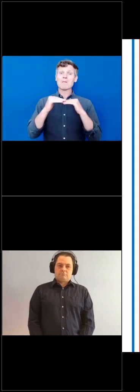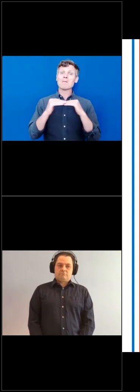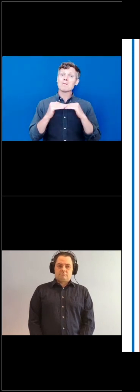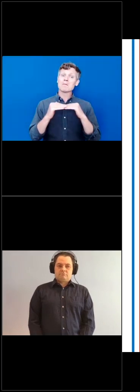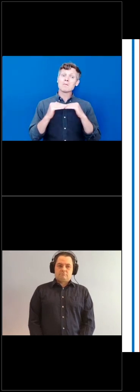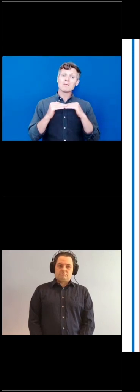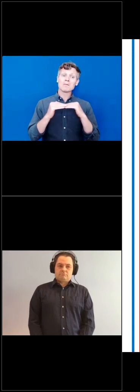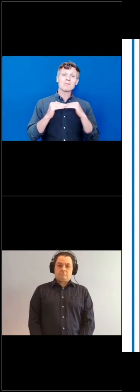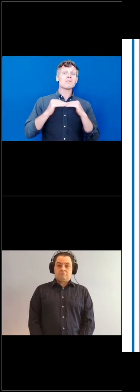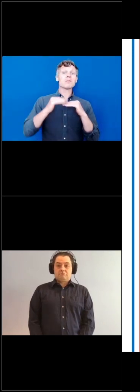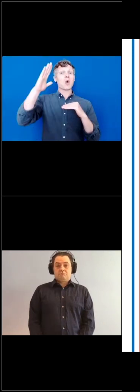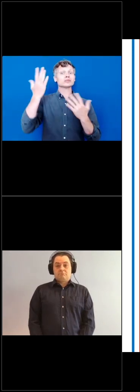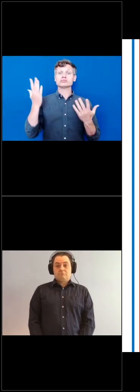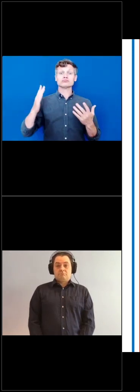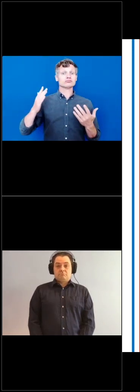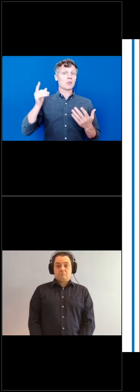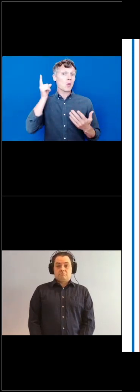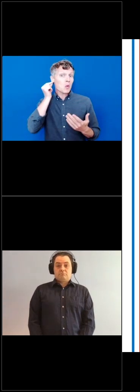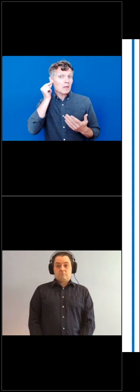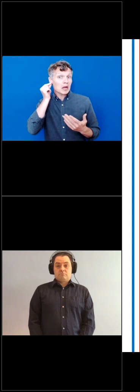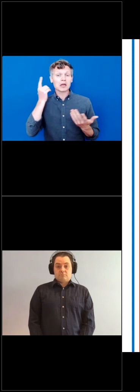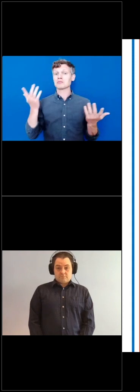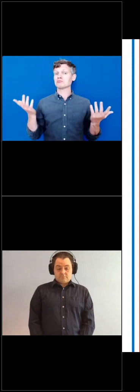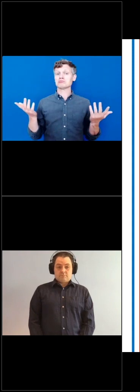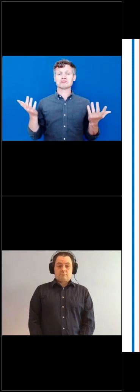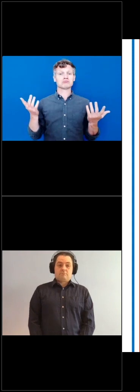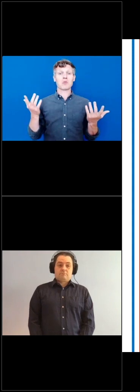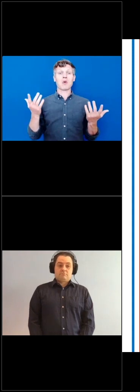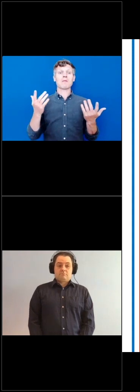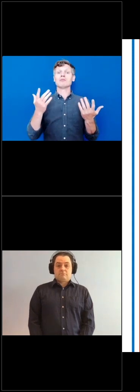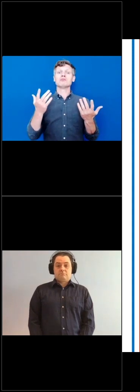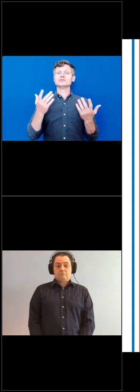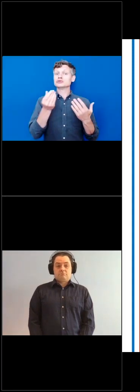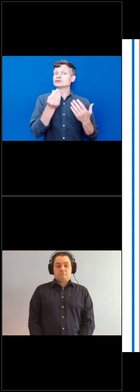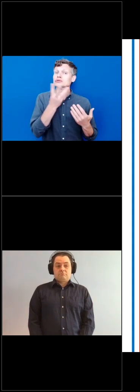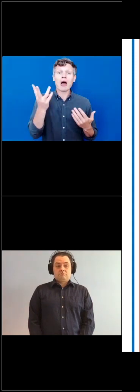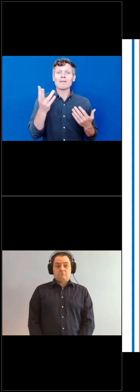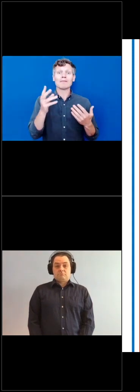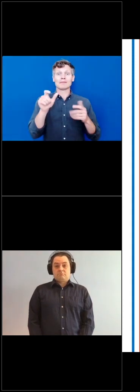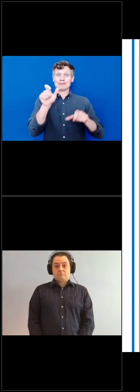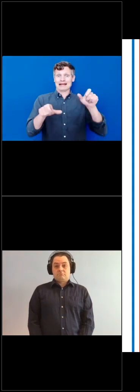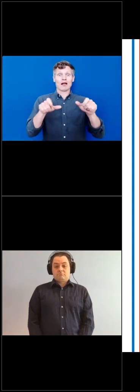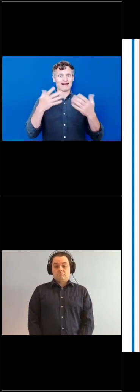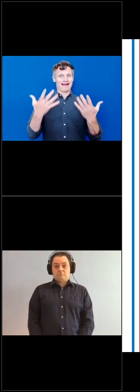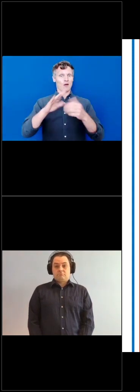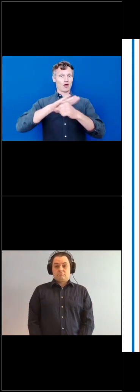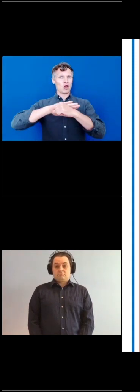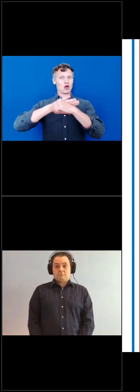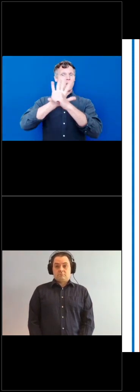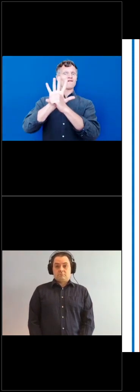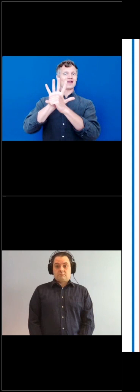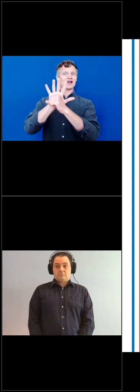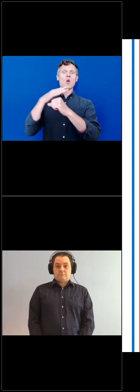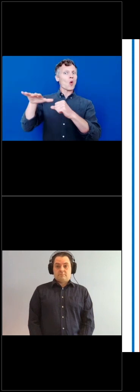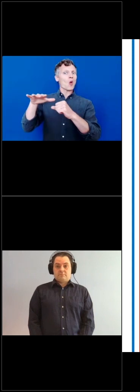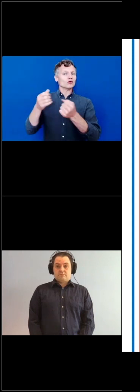among women, but as well among older persons that are already all more affected by COVID. So we can see that half of the population